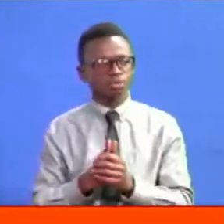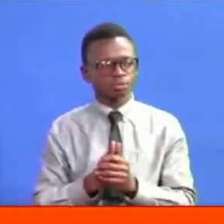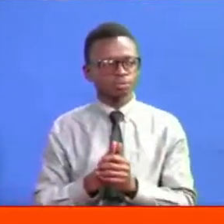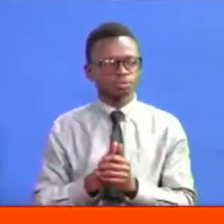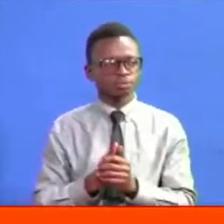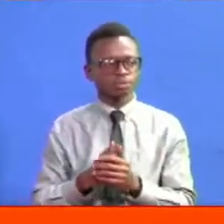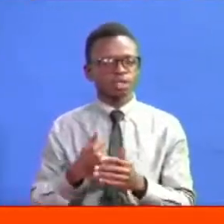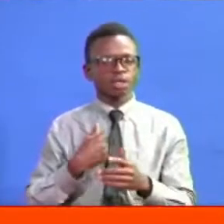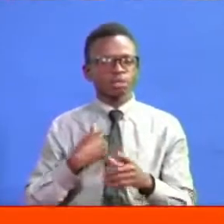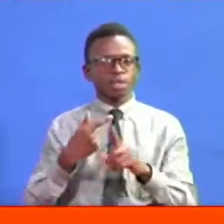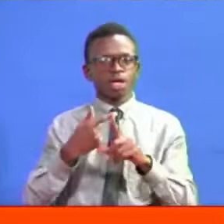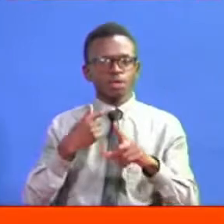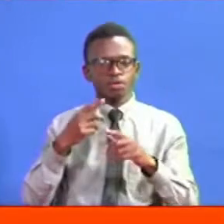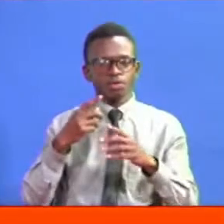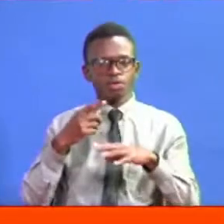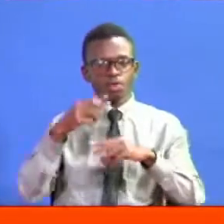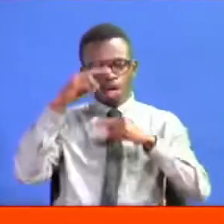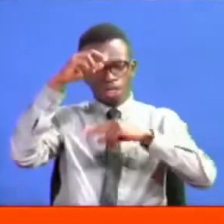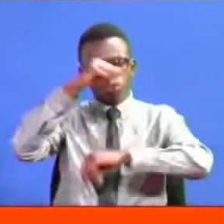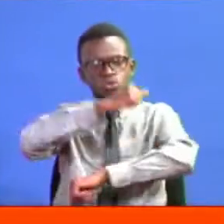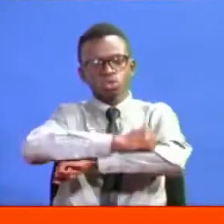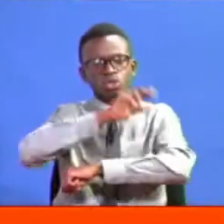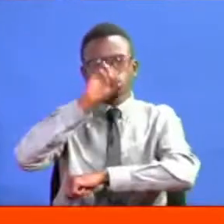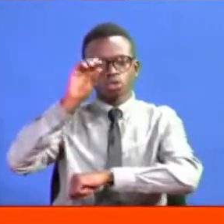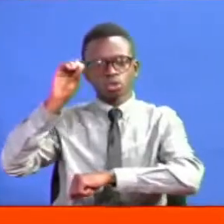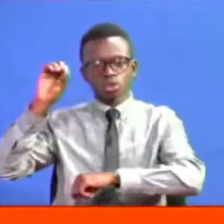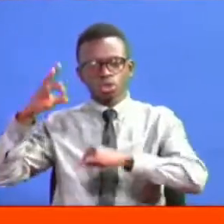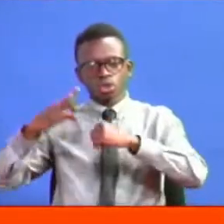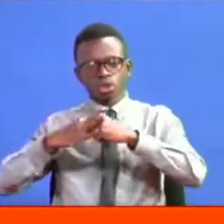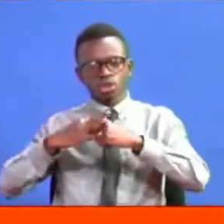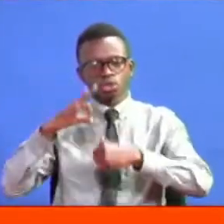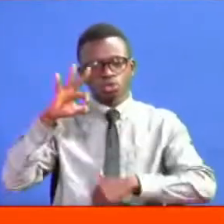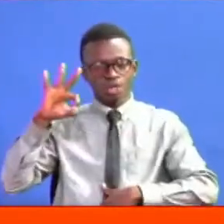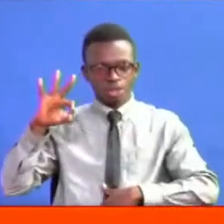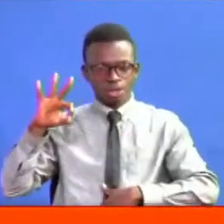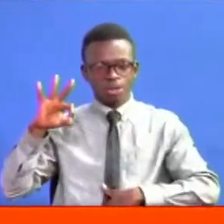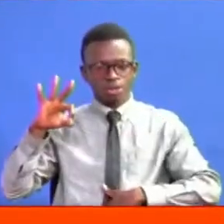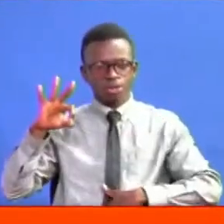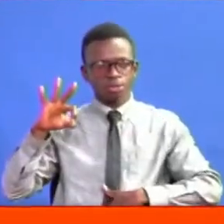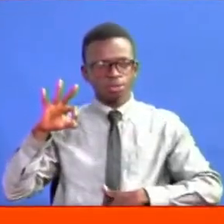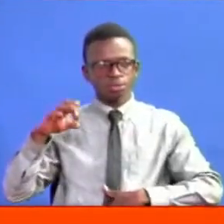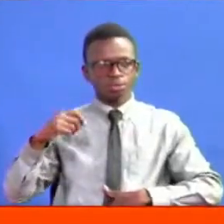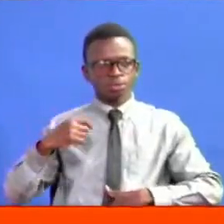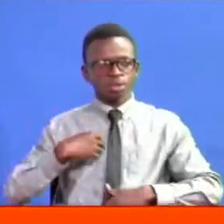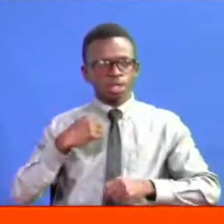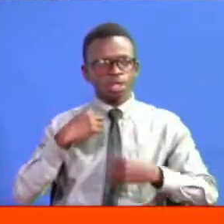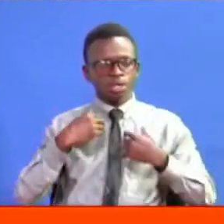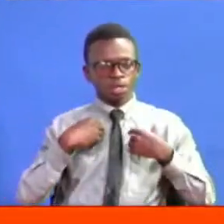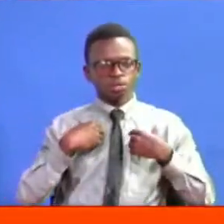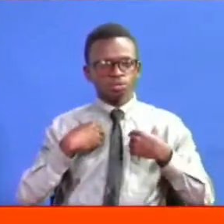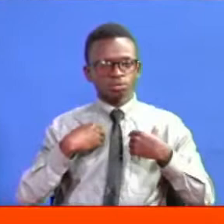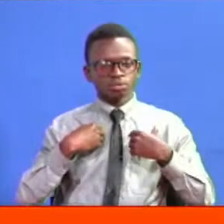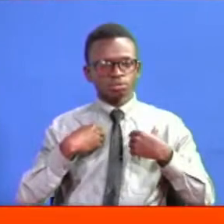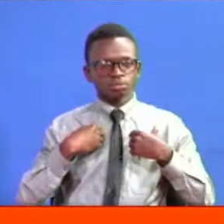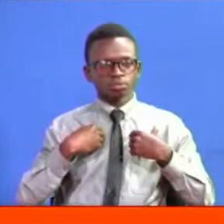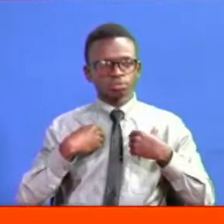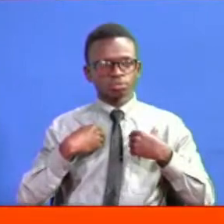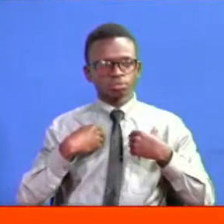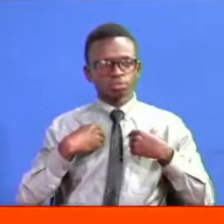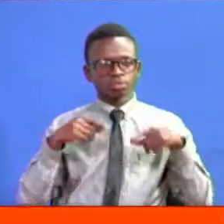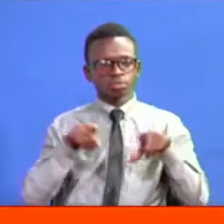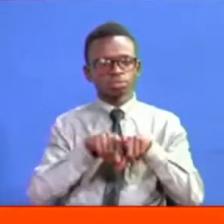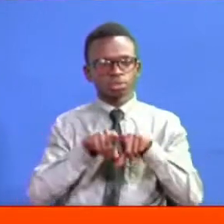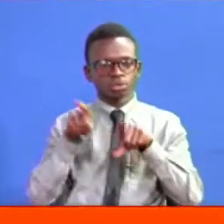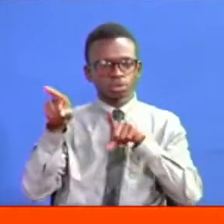Nimetoka form 4 nimemaliza 2-3. Nikapata job ya office messenger, sasa hardship ikaanzia hapo, unaona. Juu pesa unapanda transport,